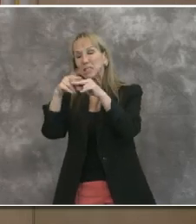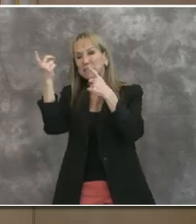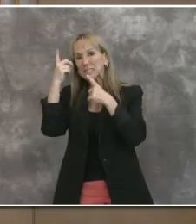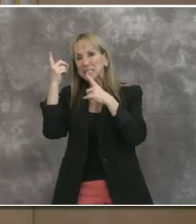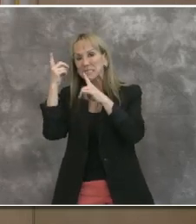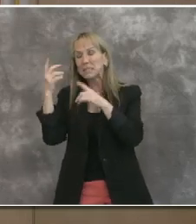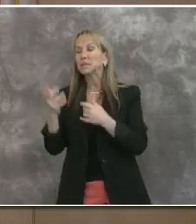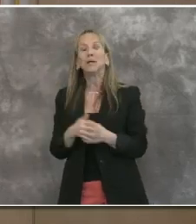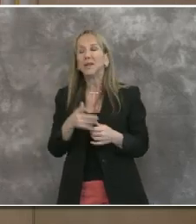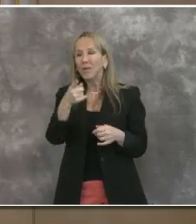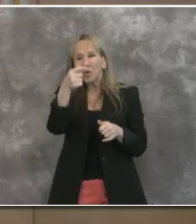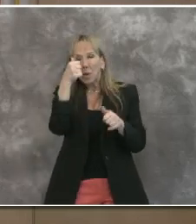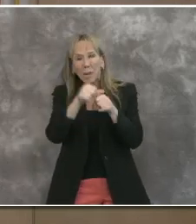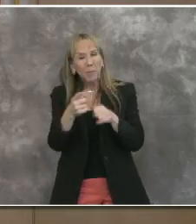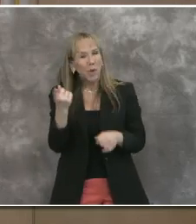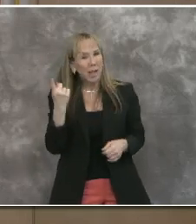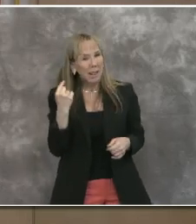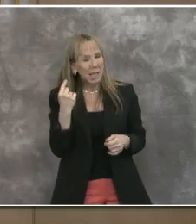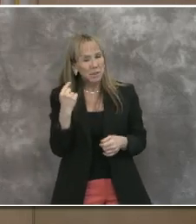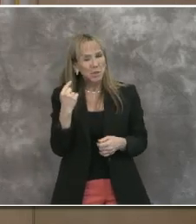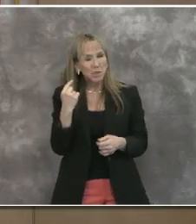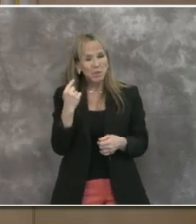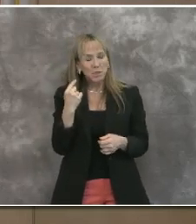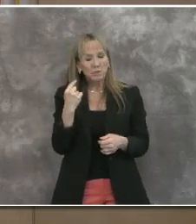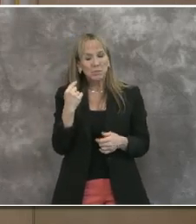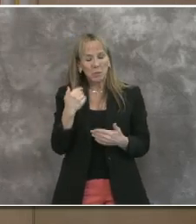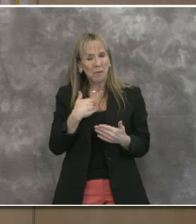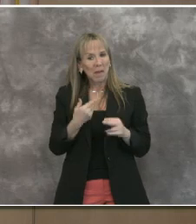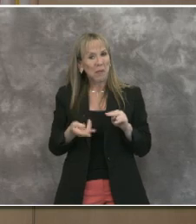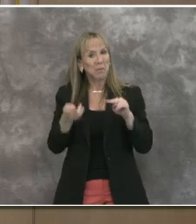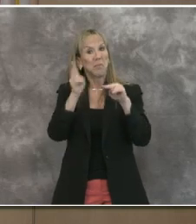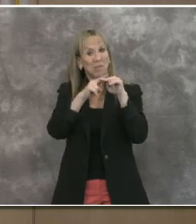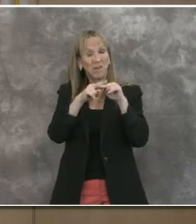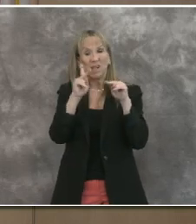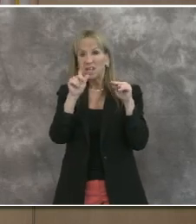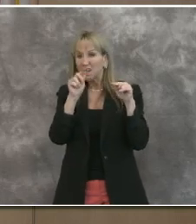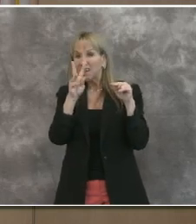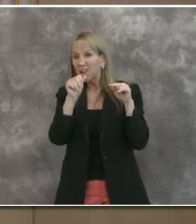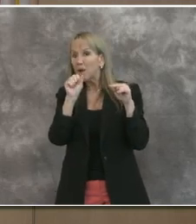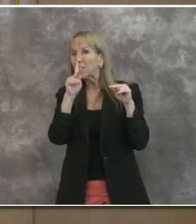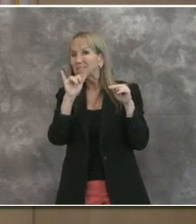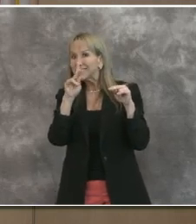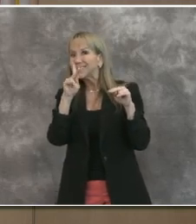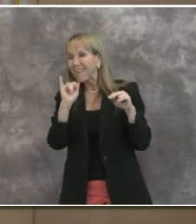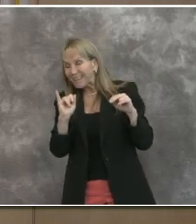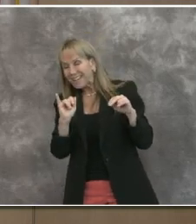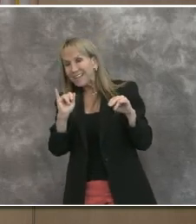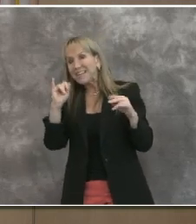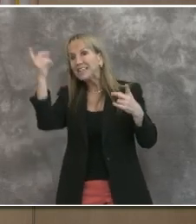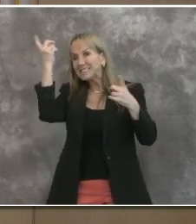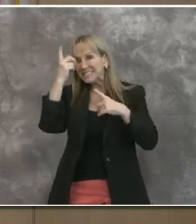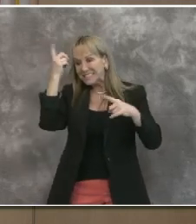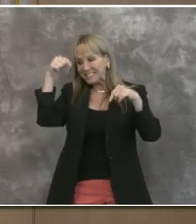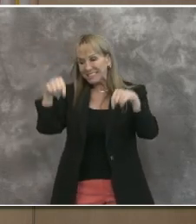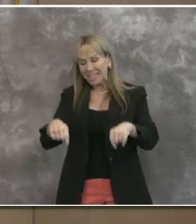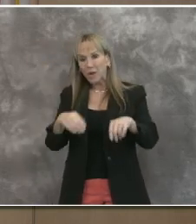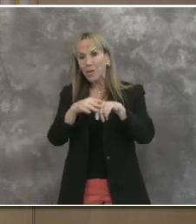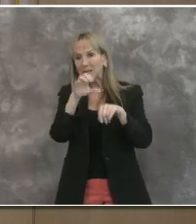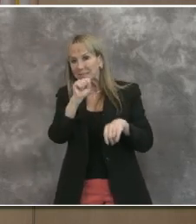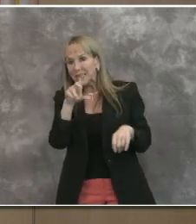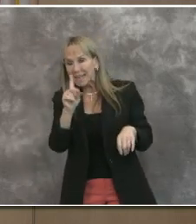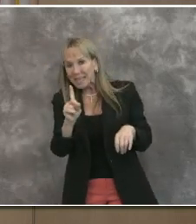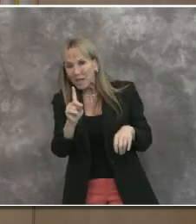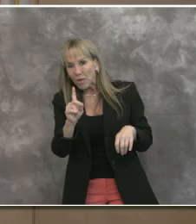year at this time, we actually had a relative increase in the number of Kawasaki disease patients that were being seen in San Diego, and we actually